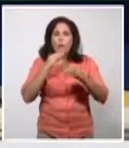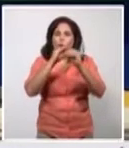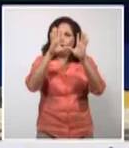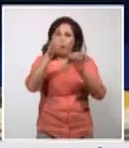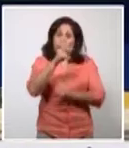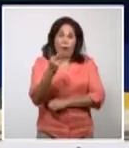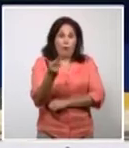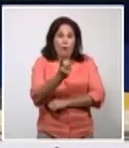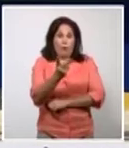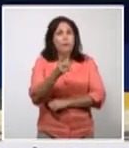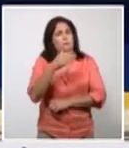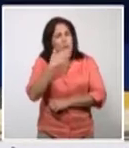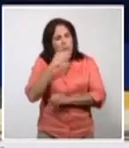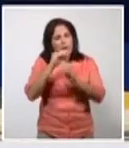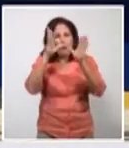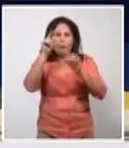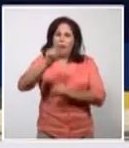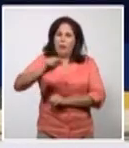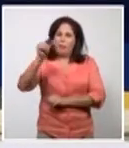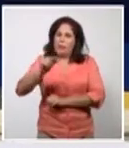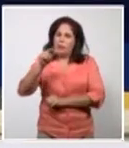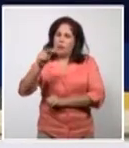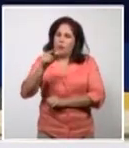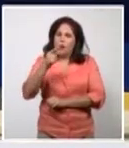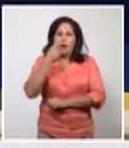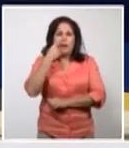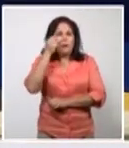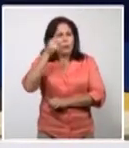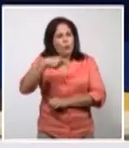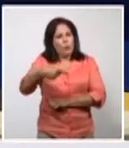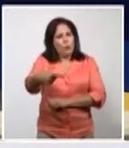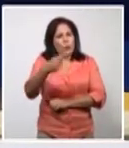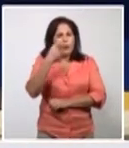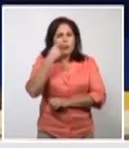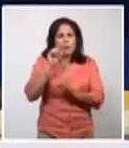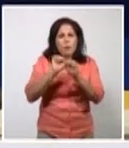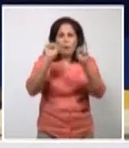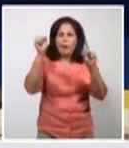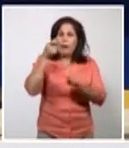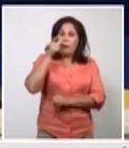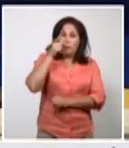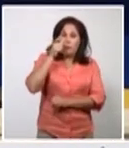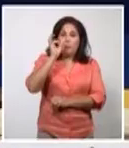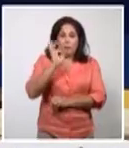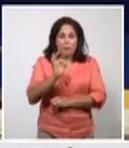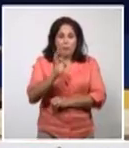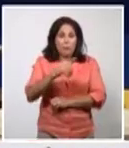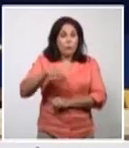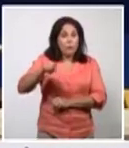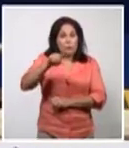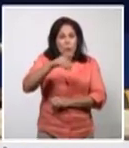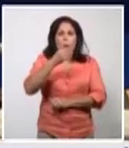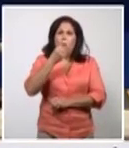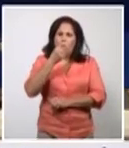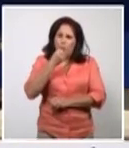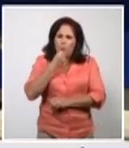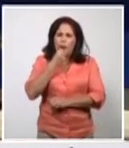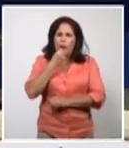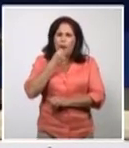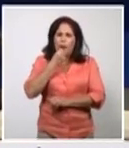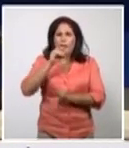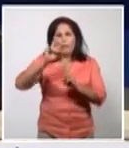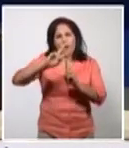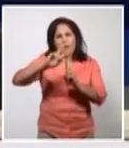Good morning to you and to all our audience and all people who helps us to make this broadcast